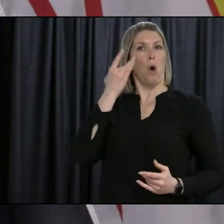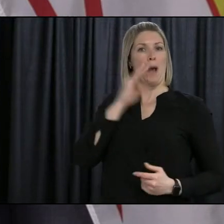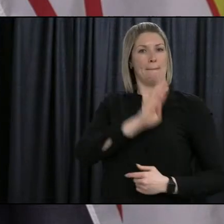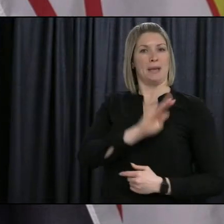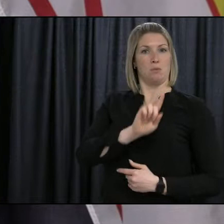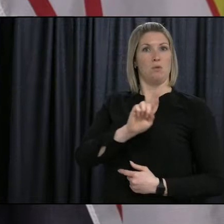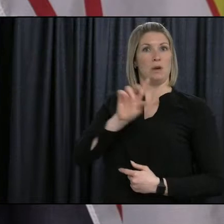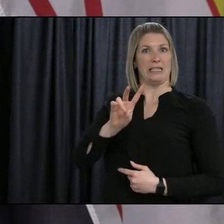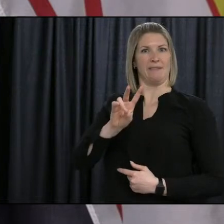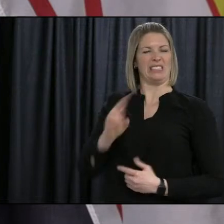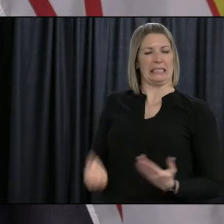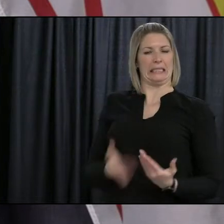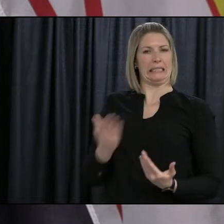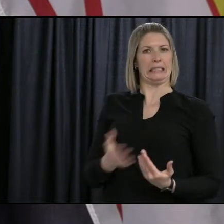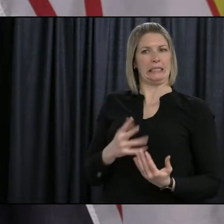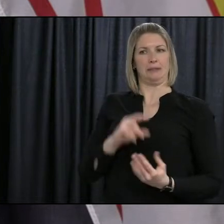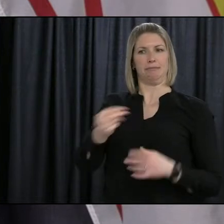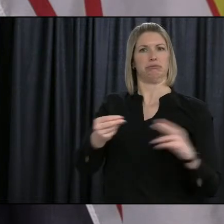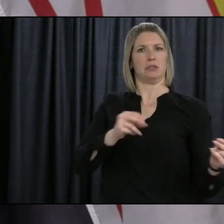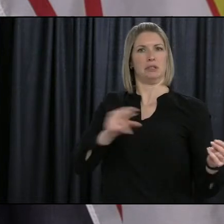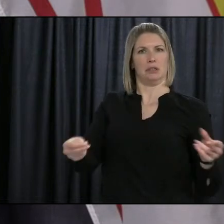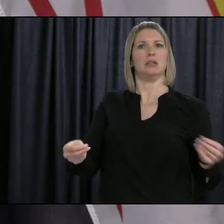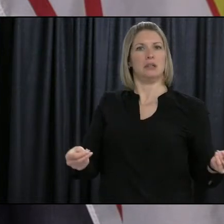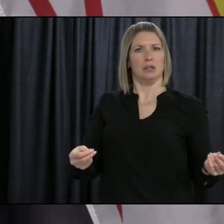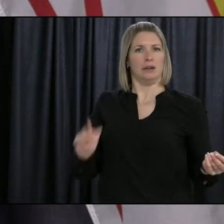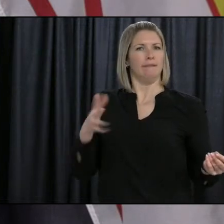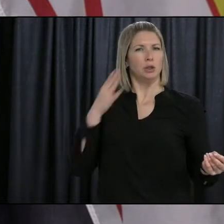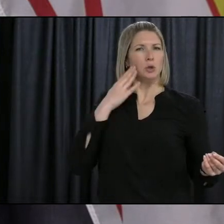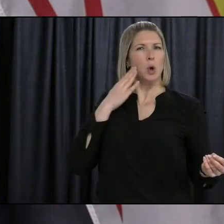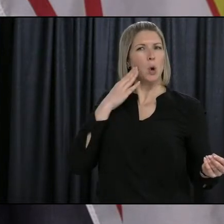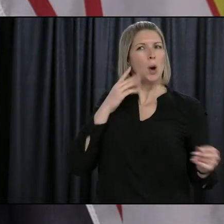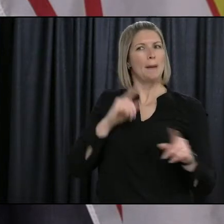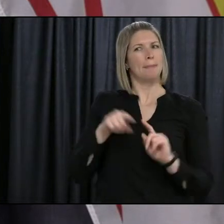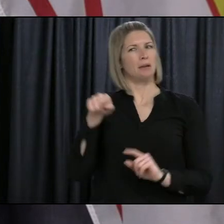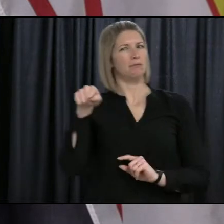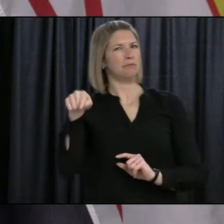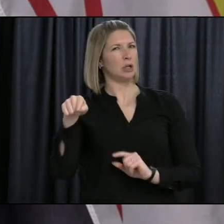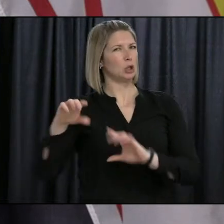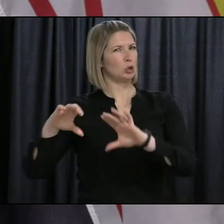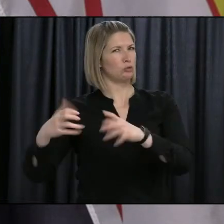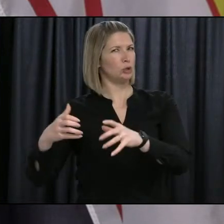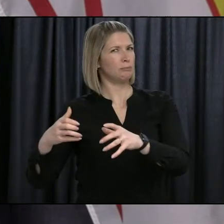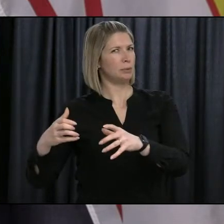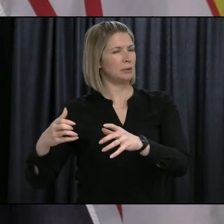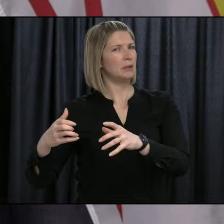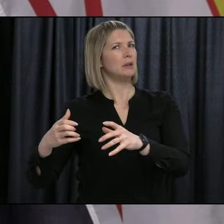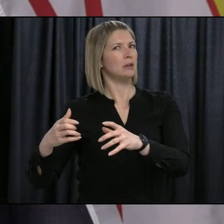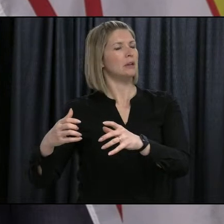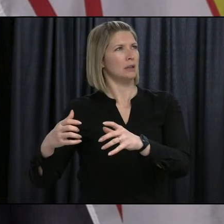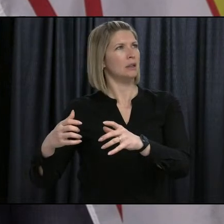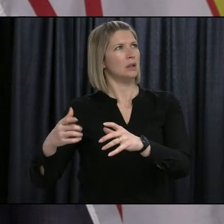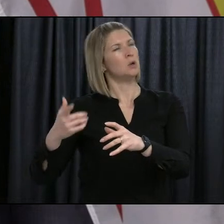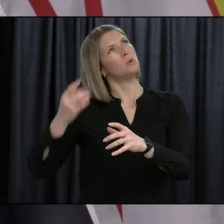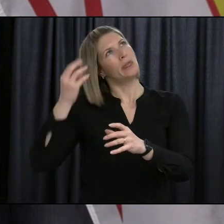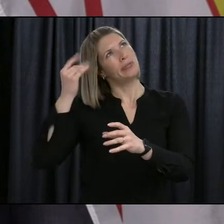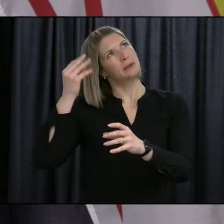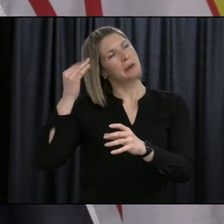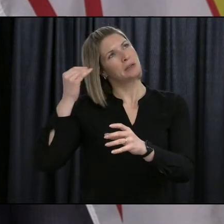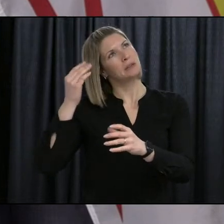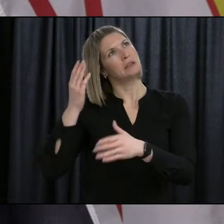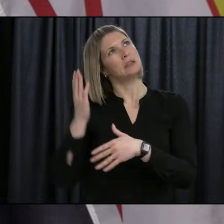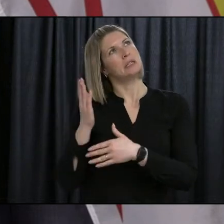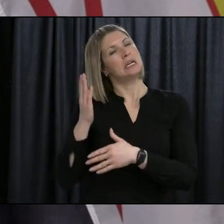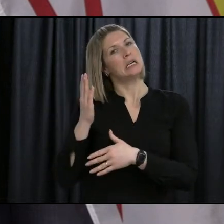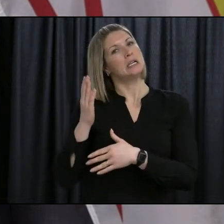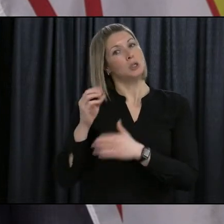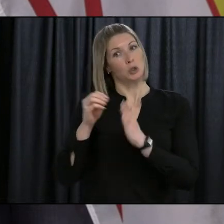regardless, but it certainly seemed to be a significant player here. And so our concern was that some of